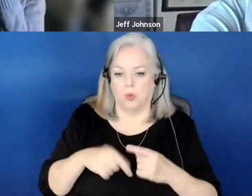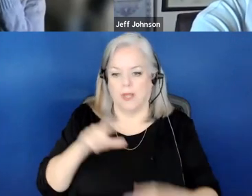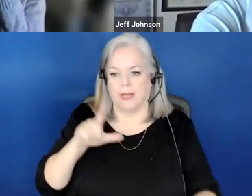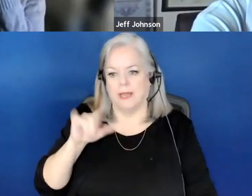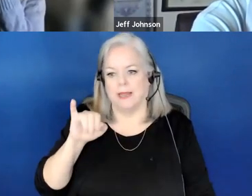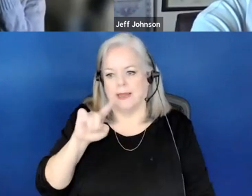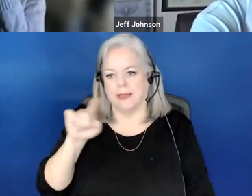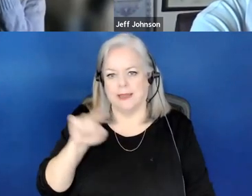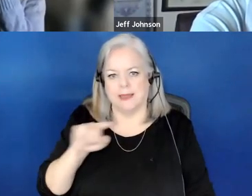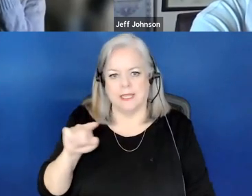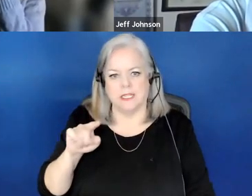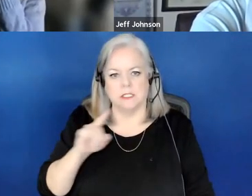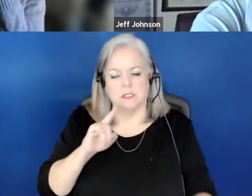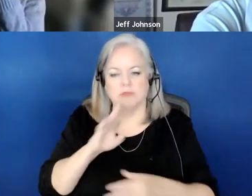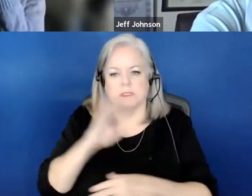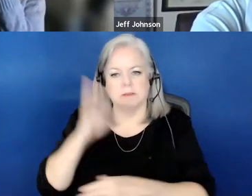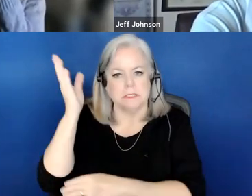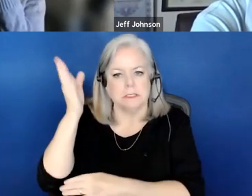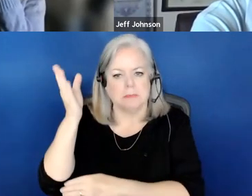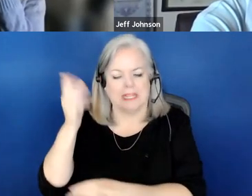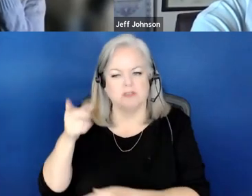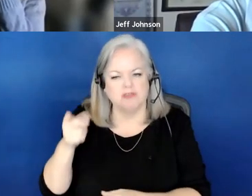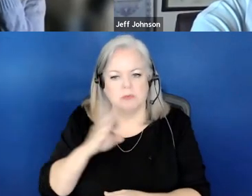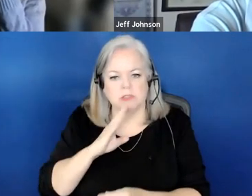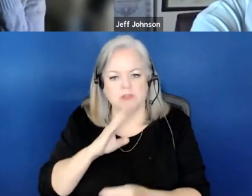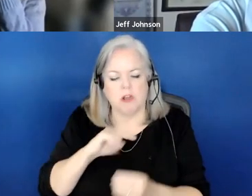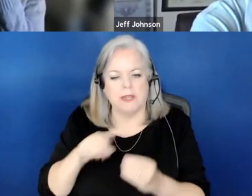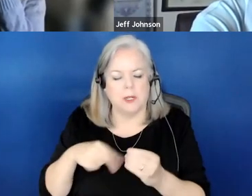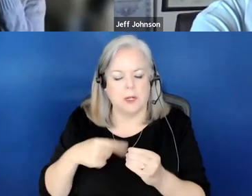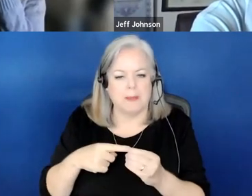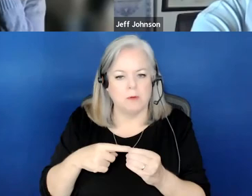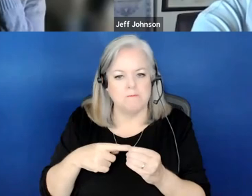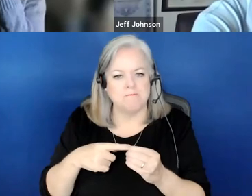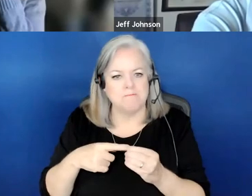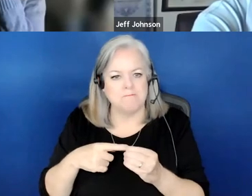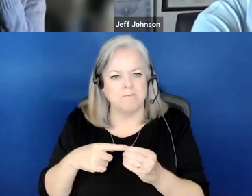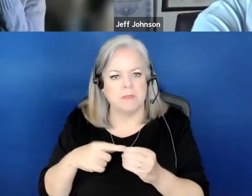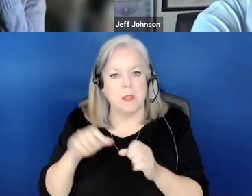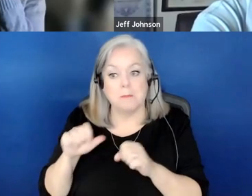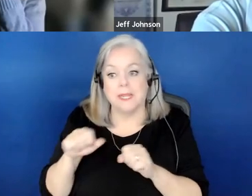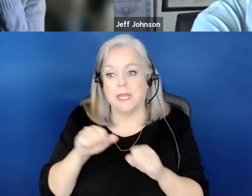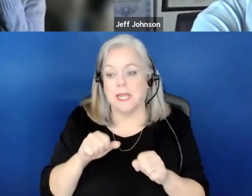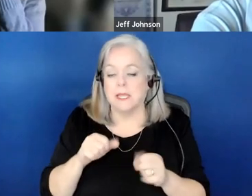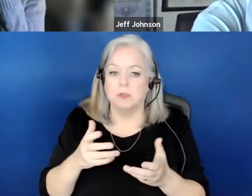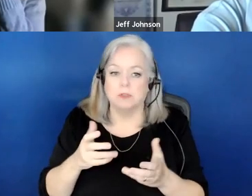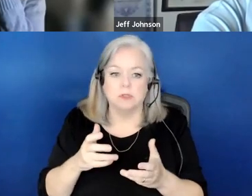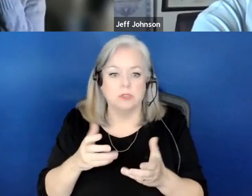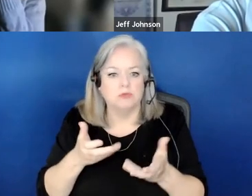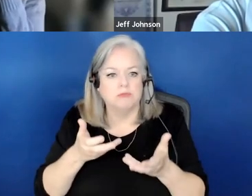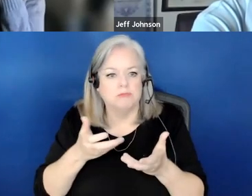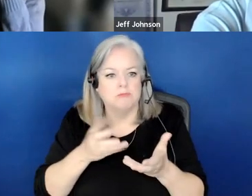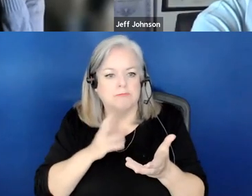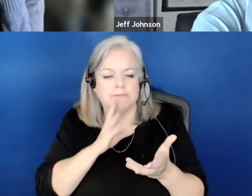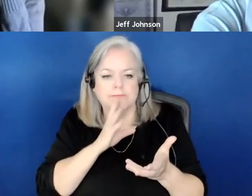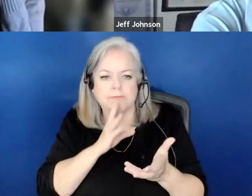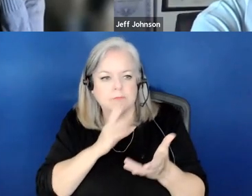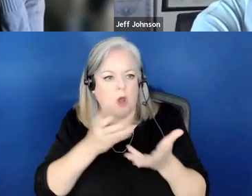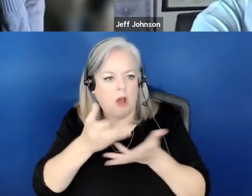and she was talking about being able to talk to legislators